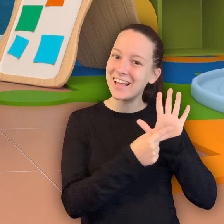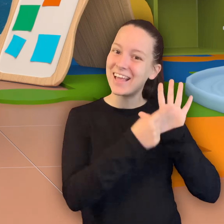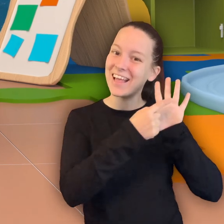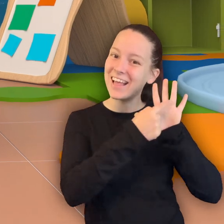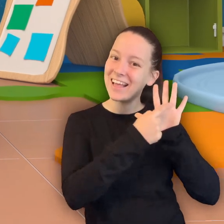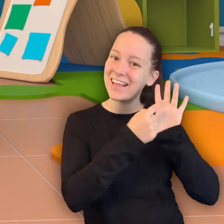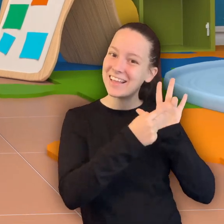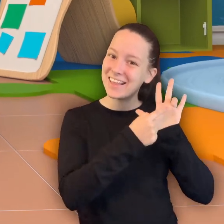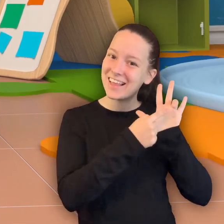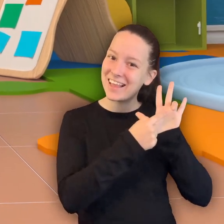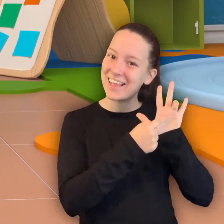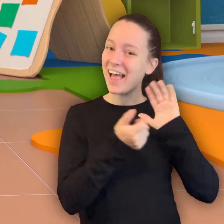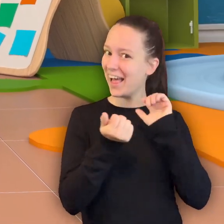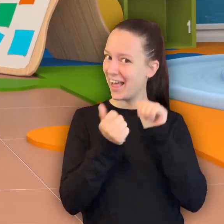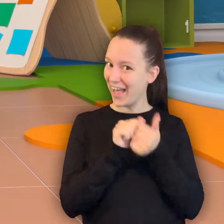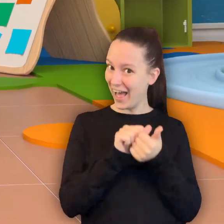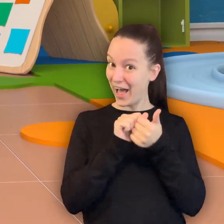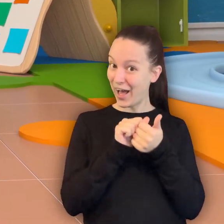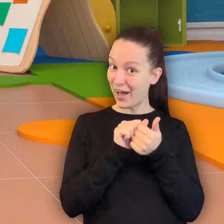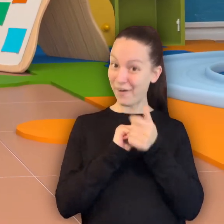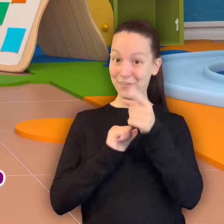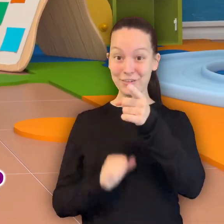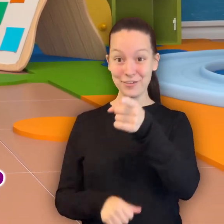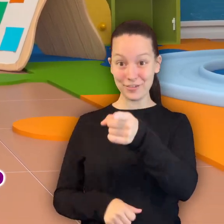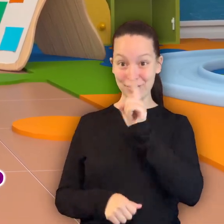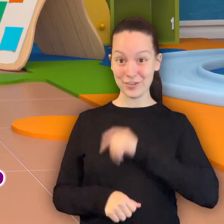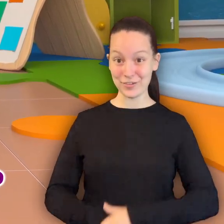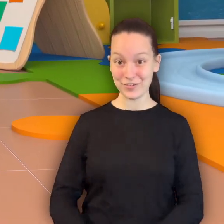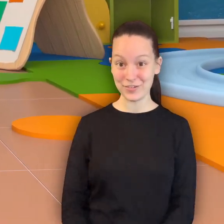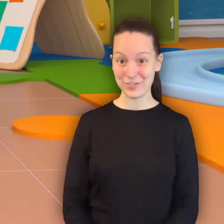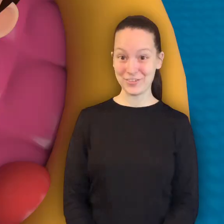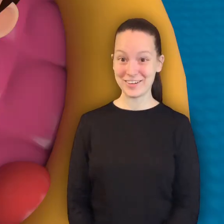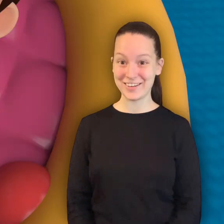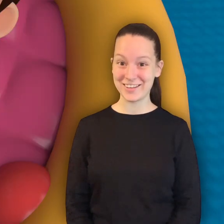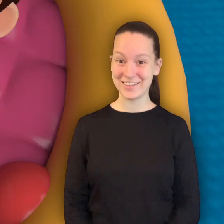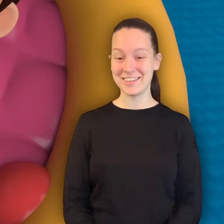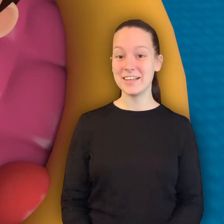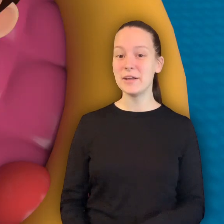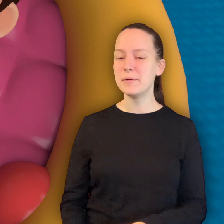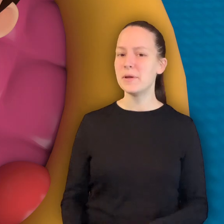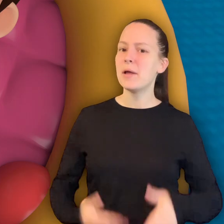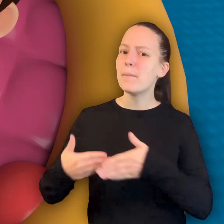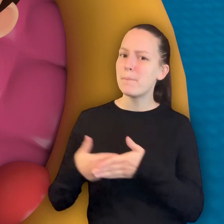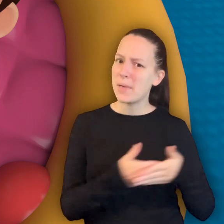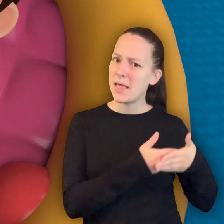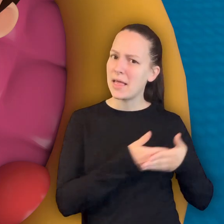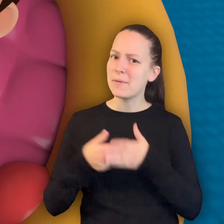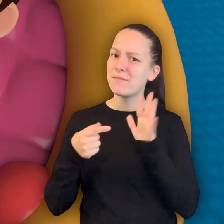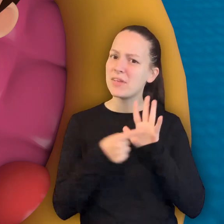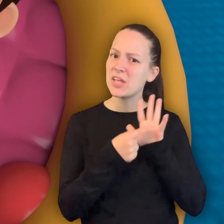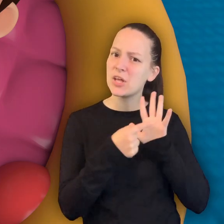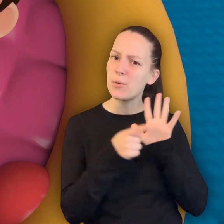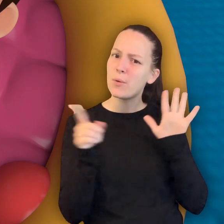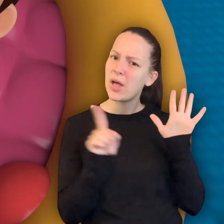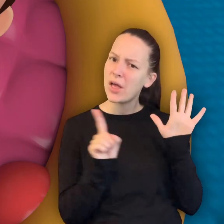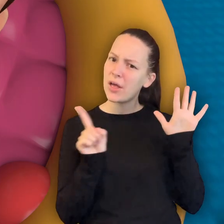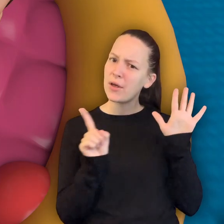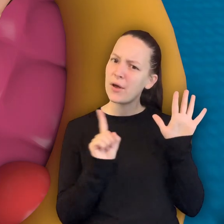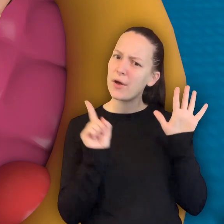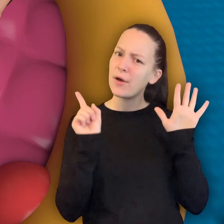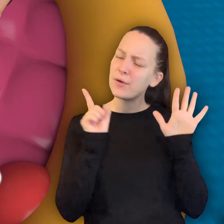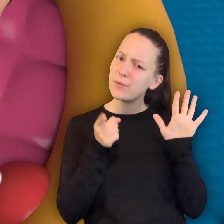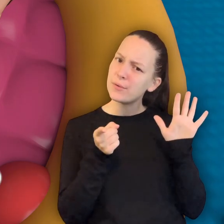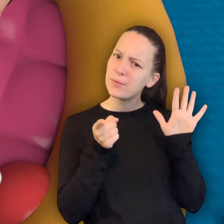Here I am, here I am, how do you do? Baby Finger, Baby Finger,